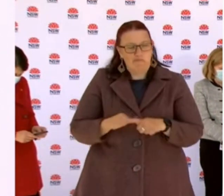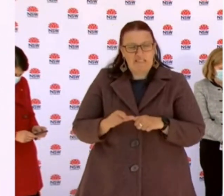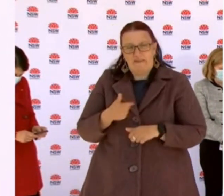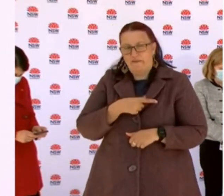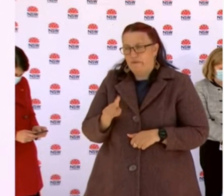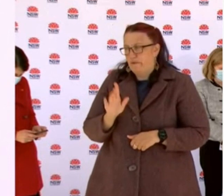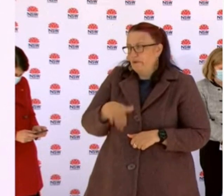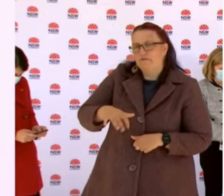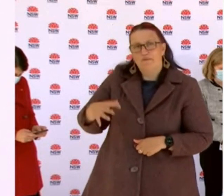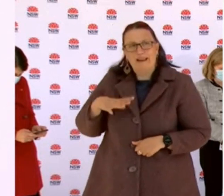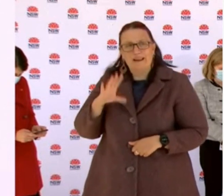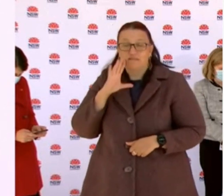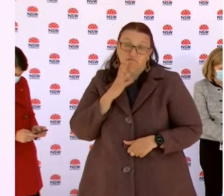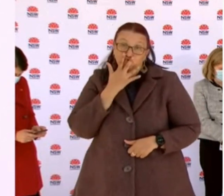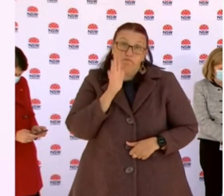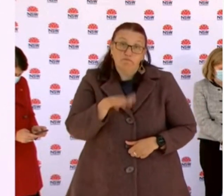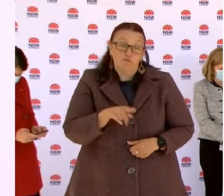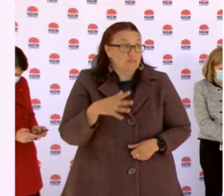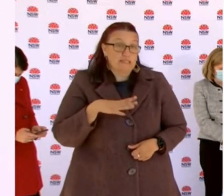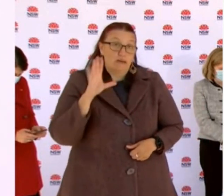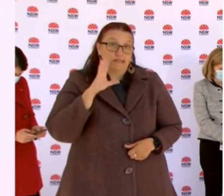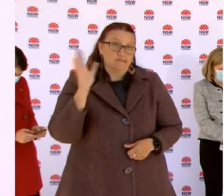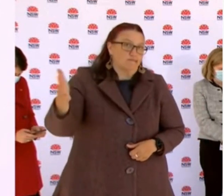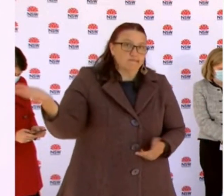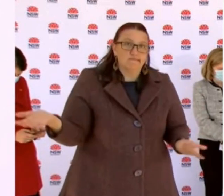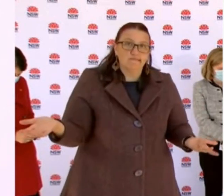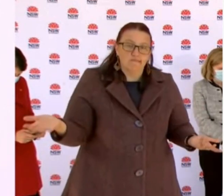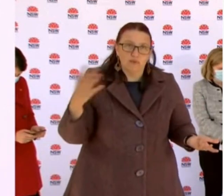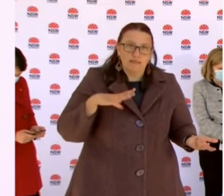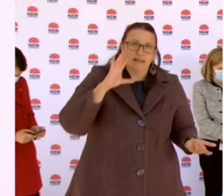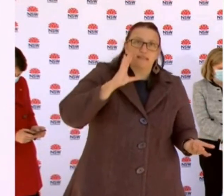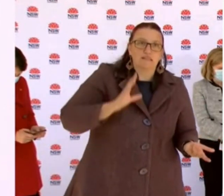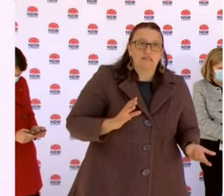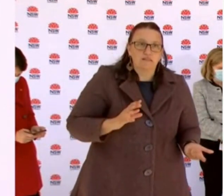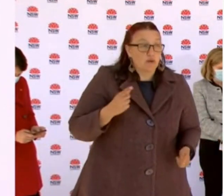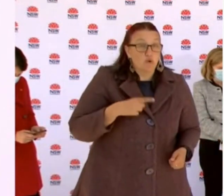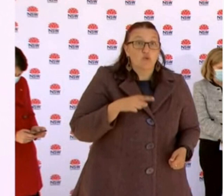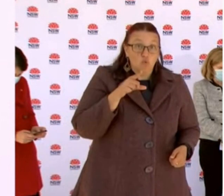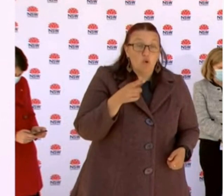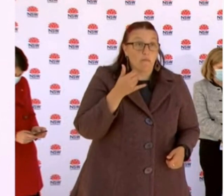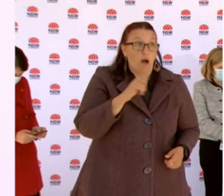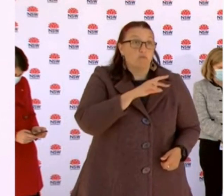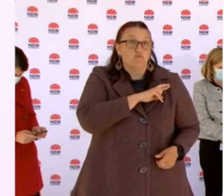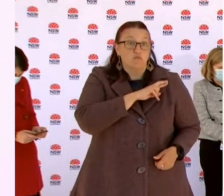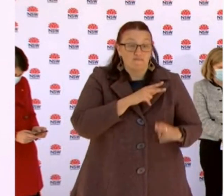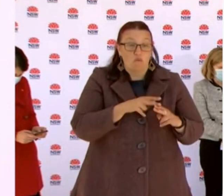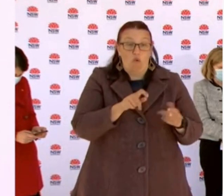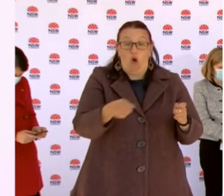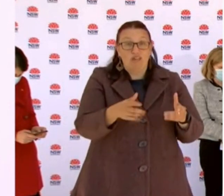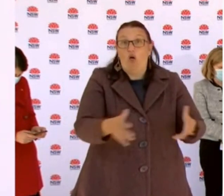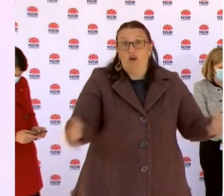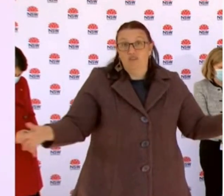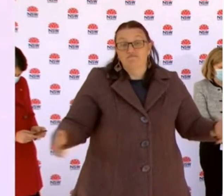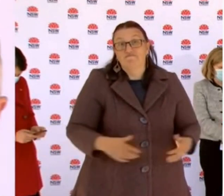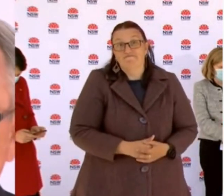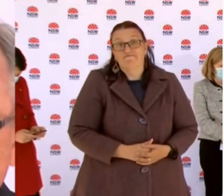not to have to listen, well, no, you've actually got to listen, because you may be the people who actually spread this and keep us in lockdown for a lot longer than the rest of the community would